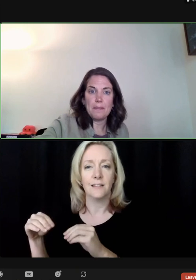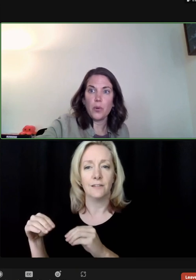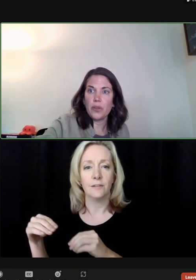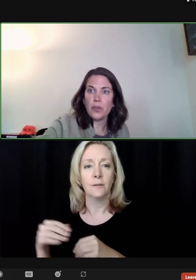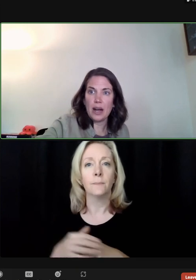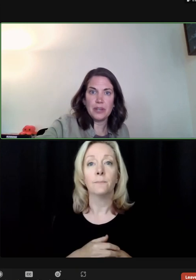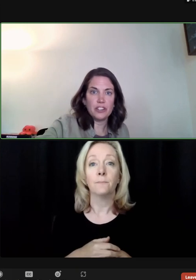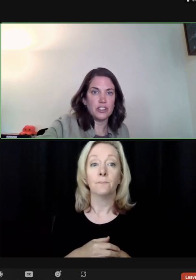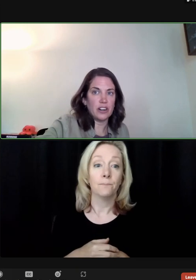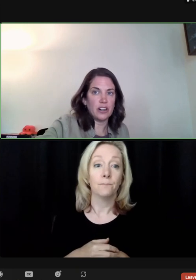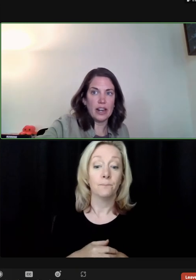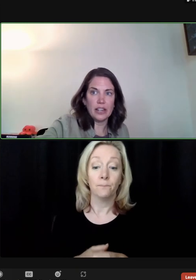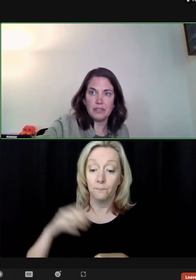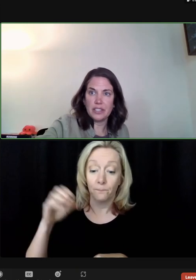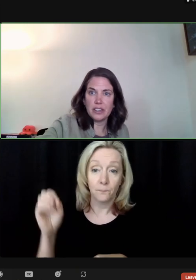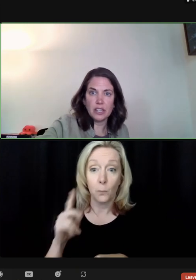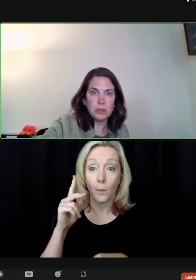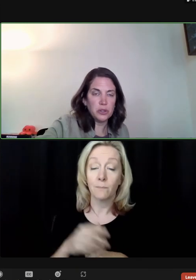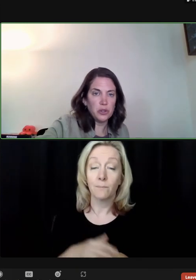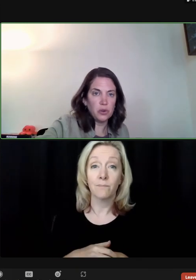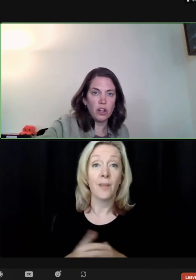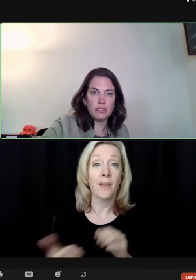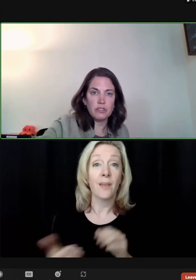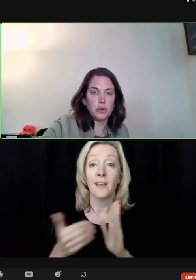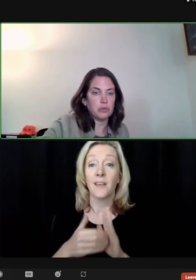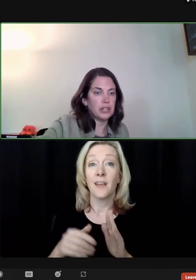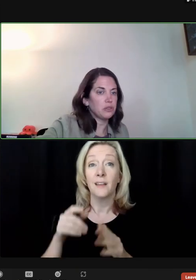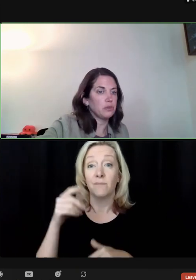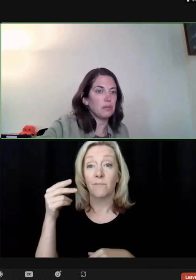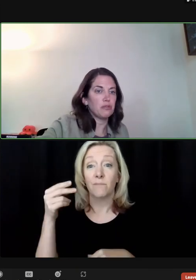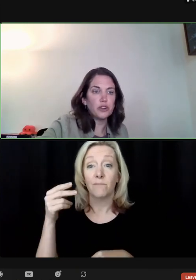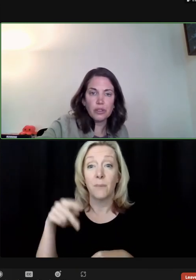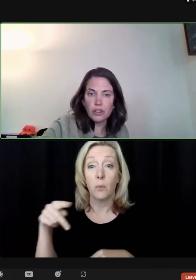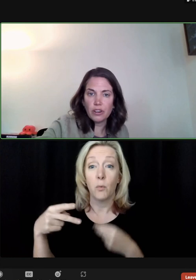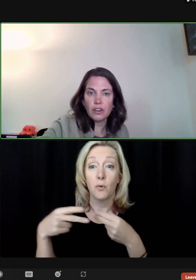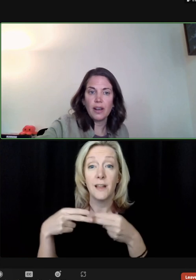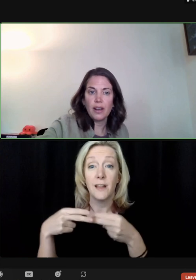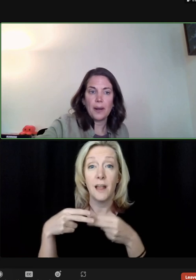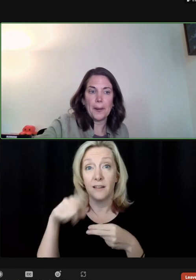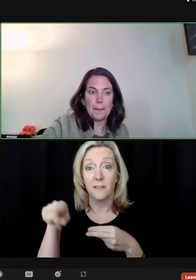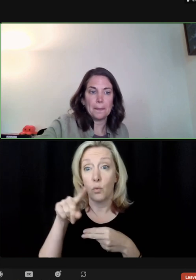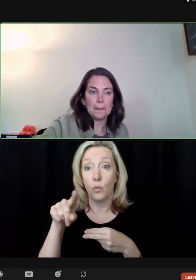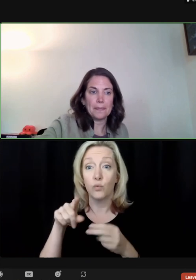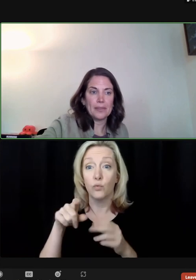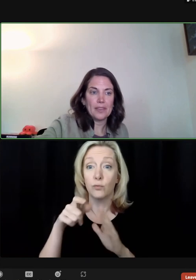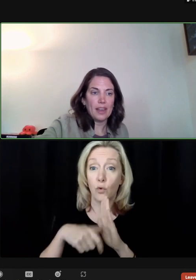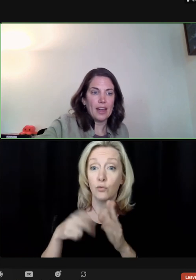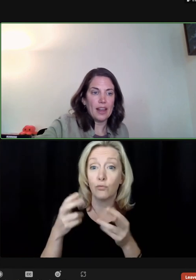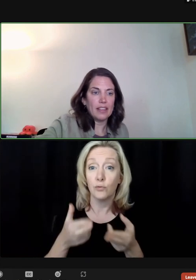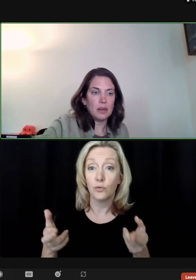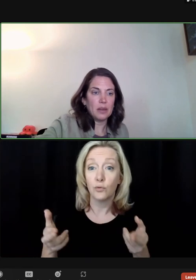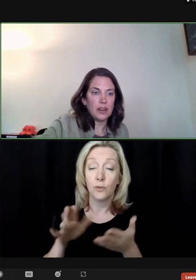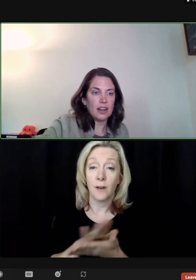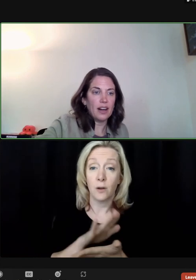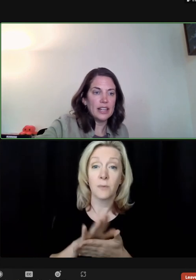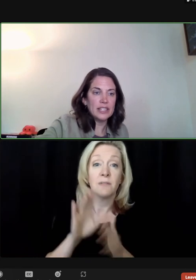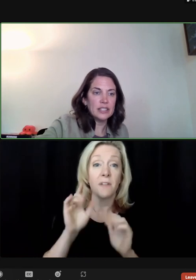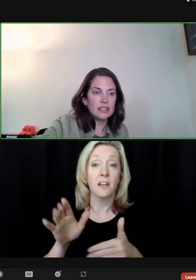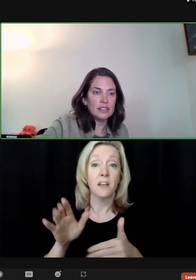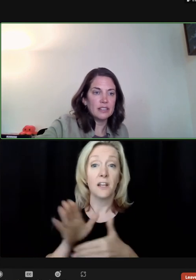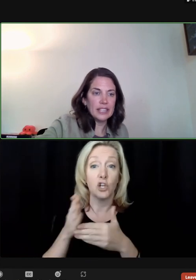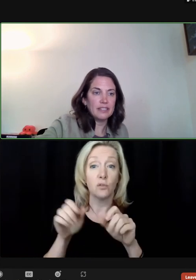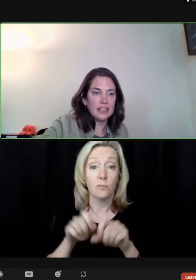So I am more than happy to share any of these documents with you all if you want to read through them further. And I think I'm